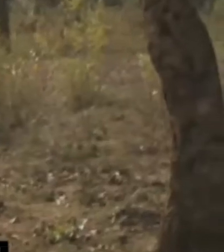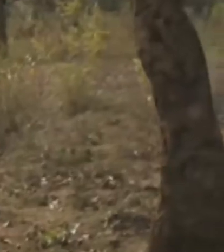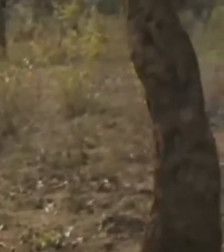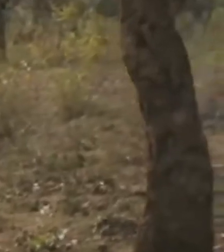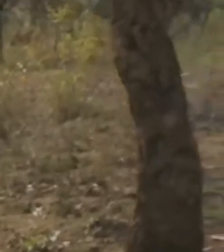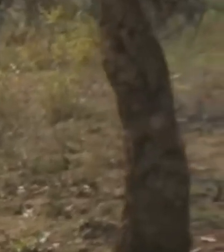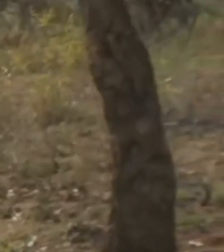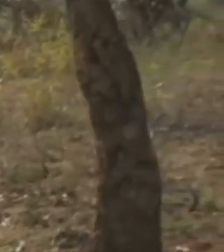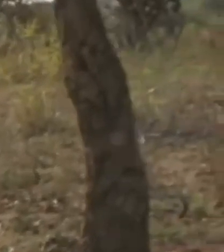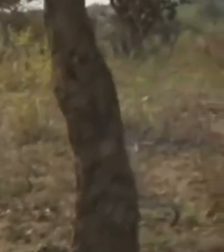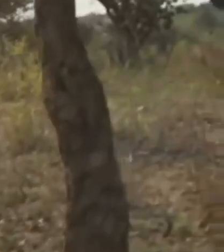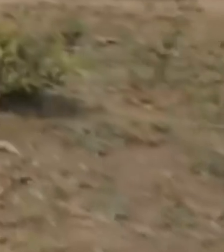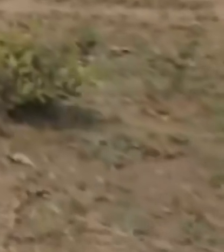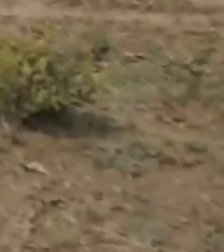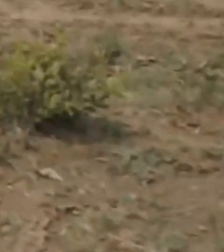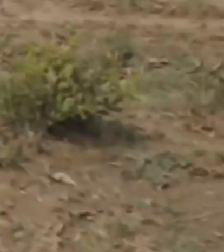an.